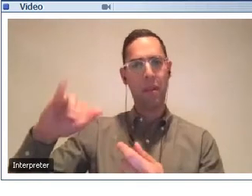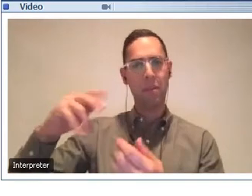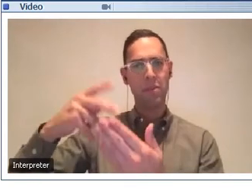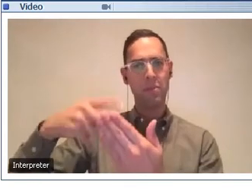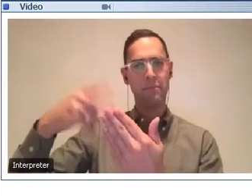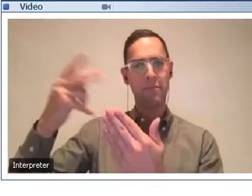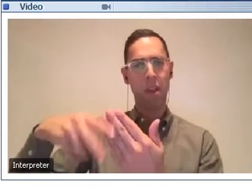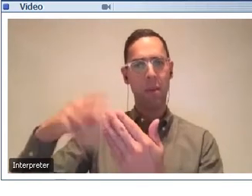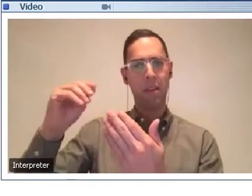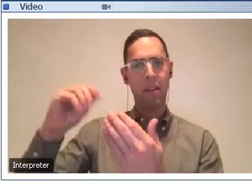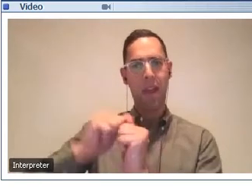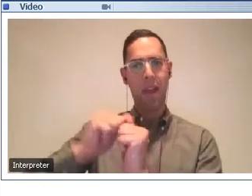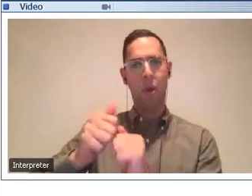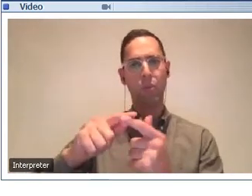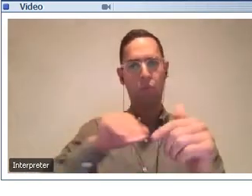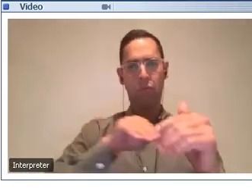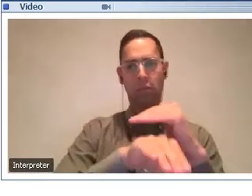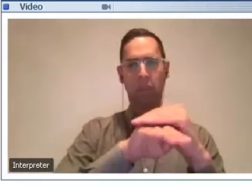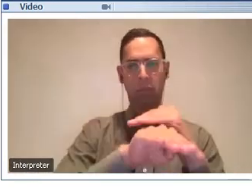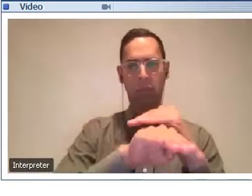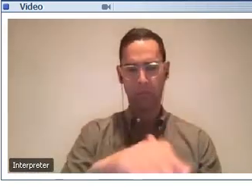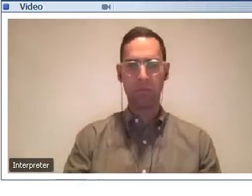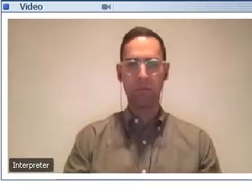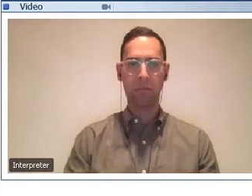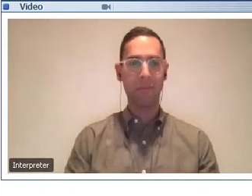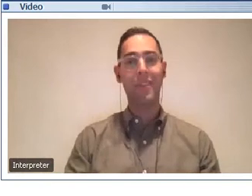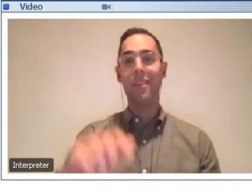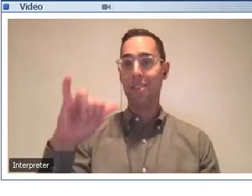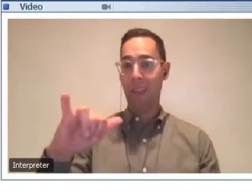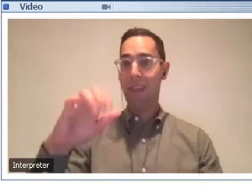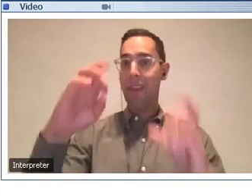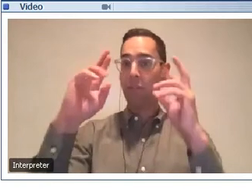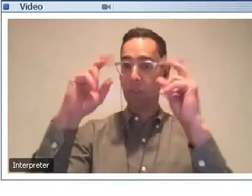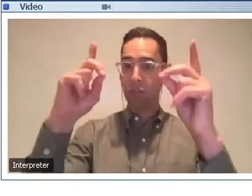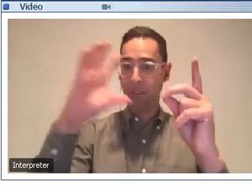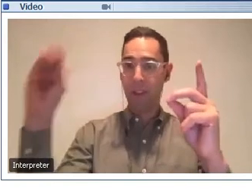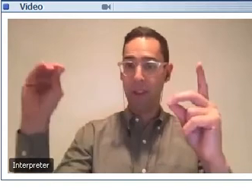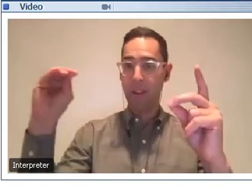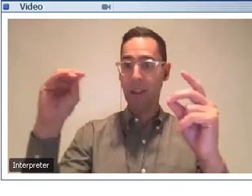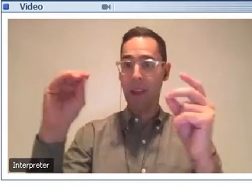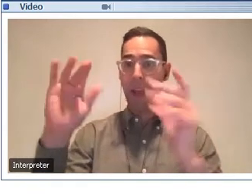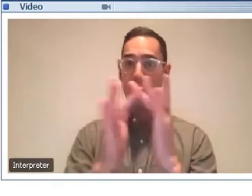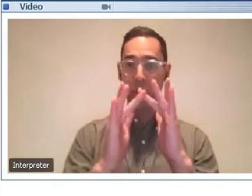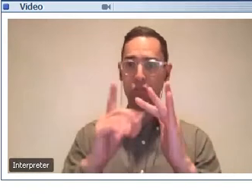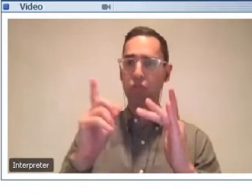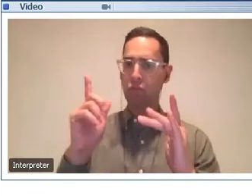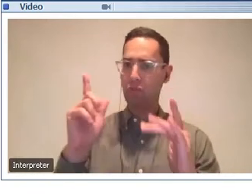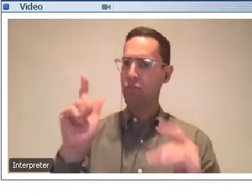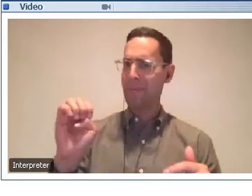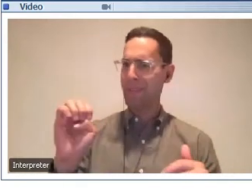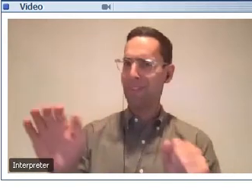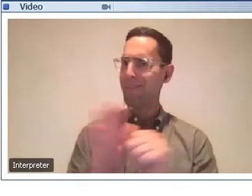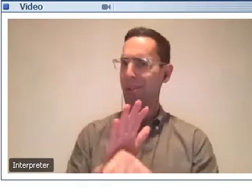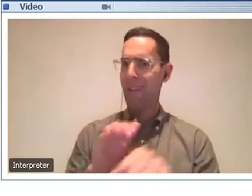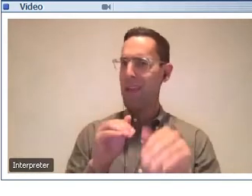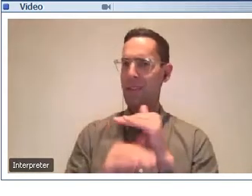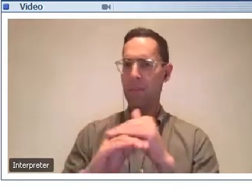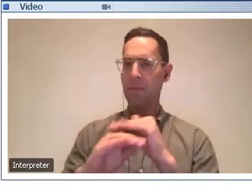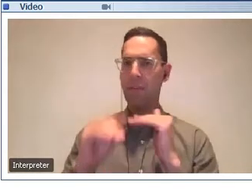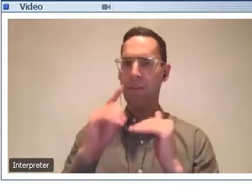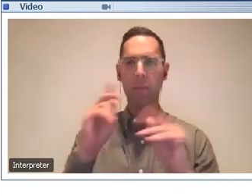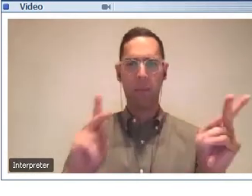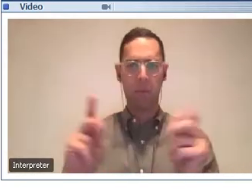that education and outreach should be fully accessible to people with disabilities. And then finally, we believe that a